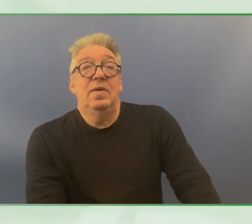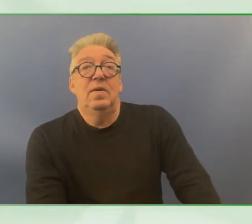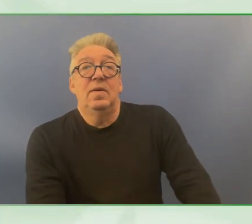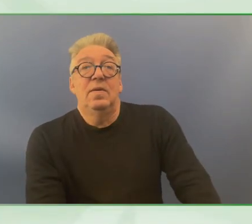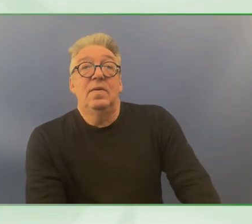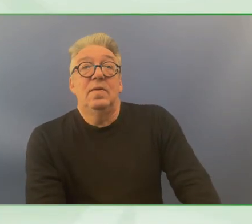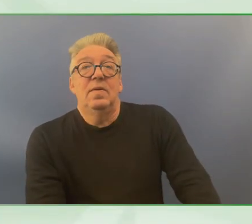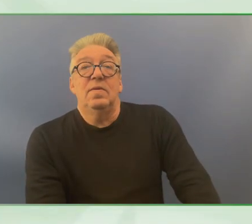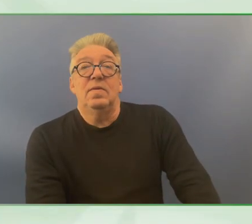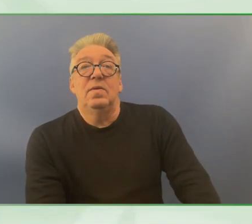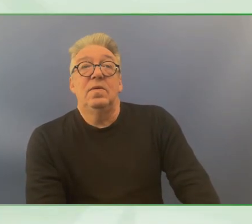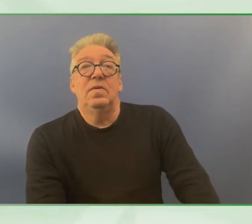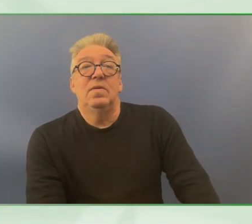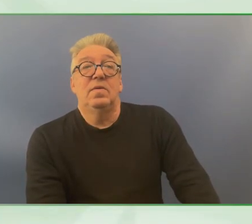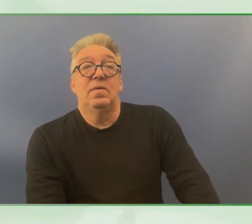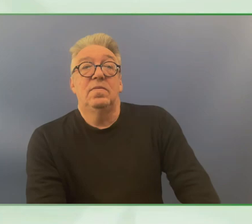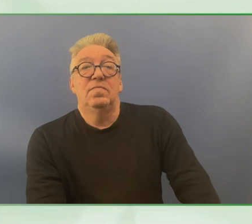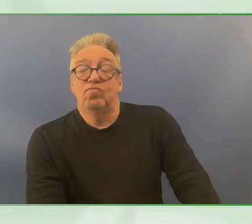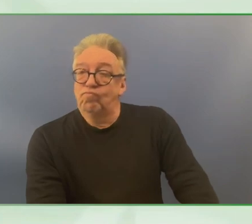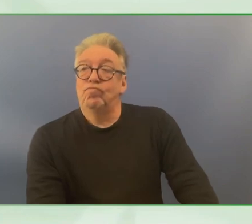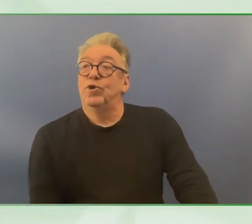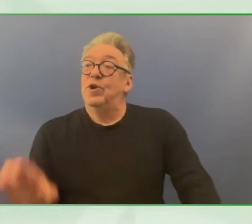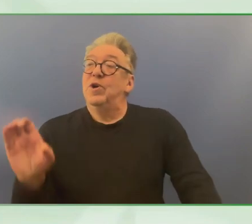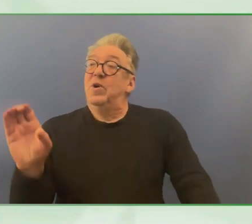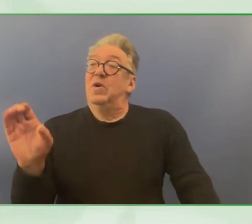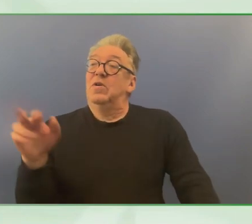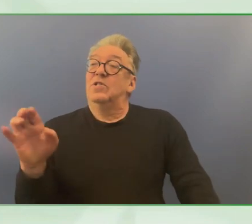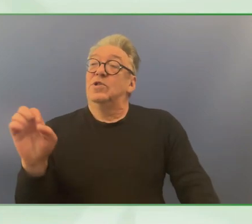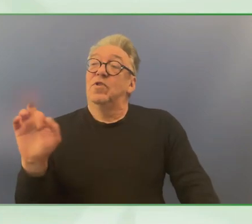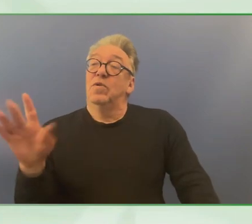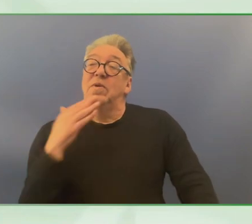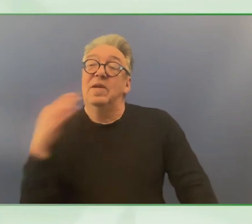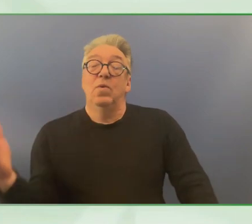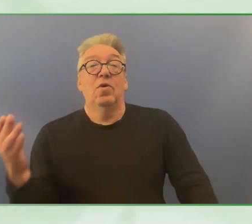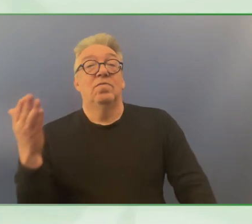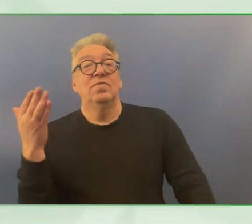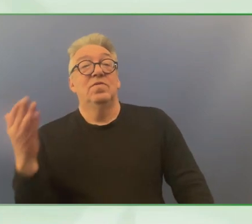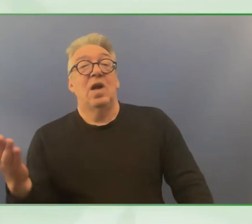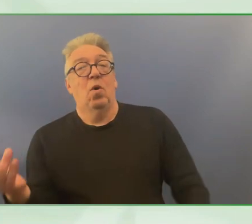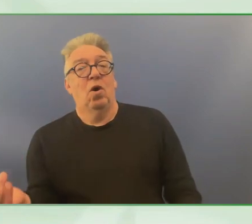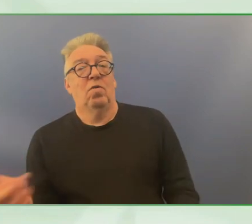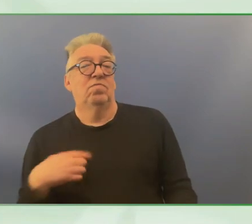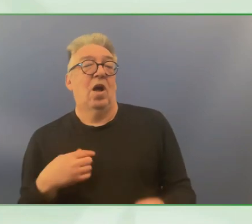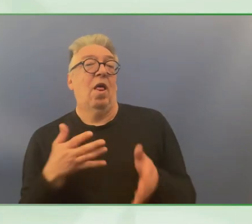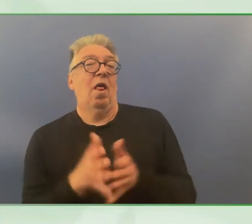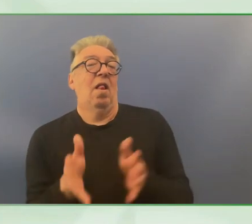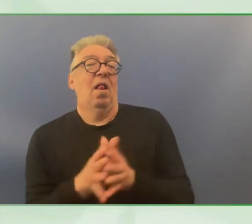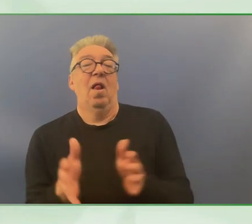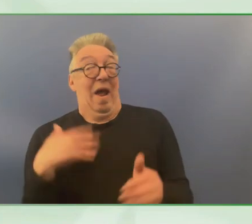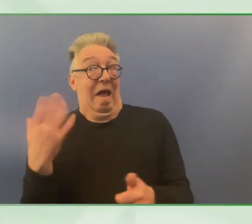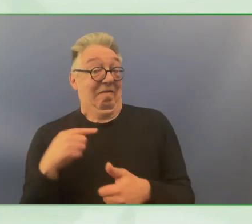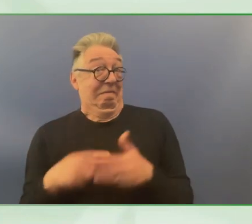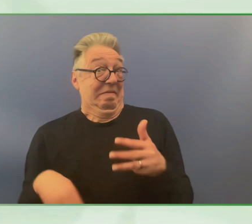Thank you, Christopher. And without any interruption, there are a lot of questions I have, but before I'm doing